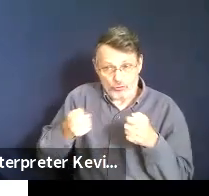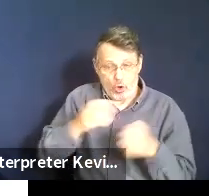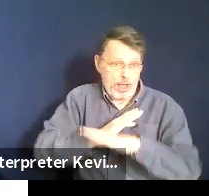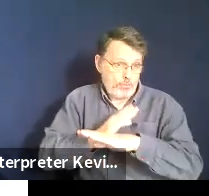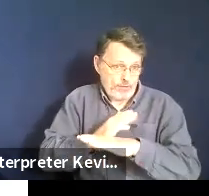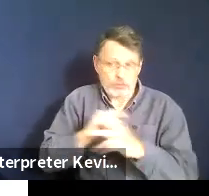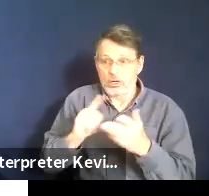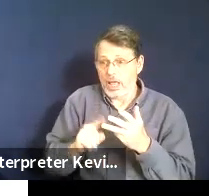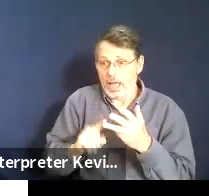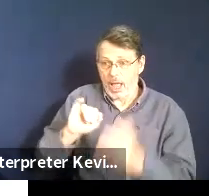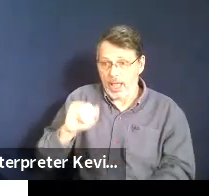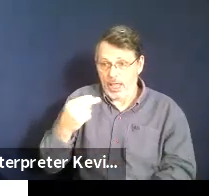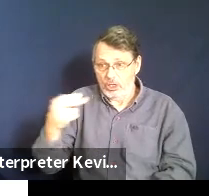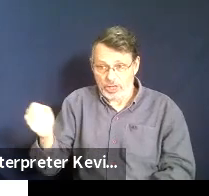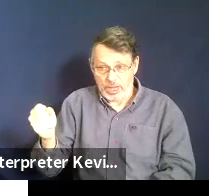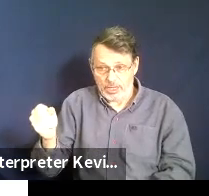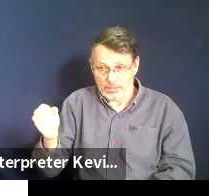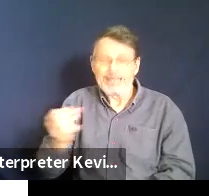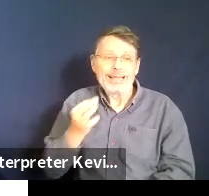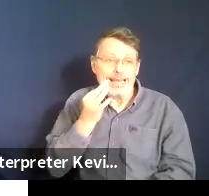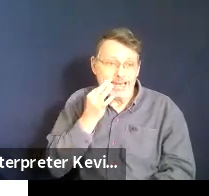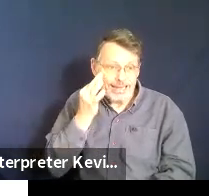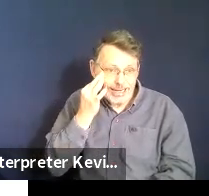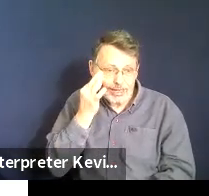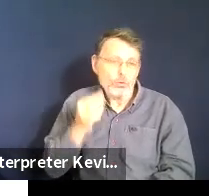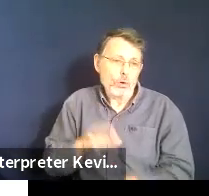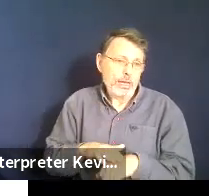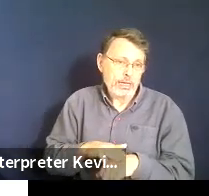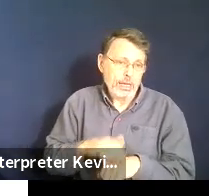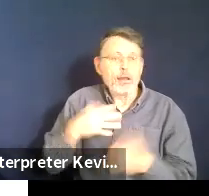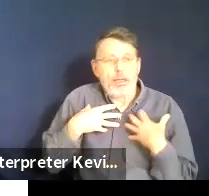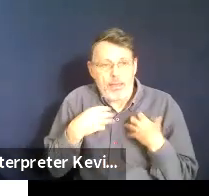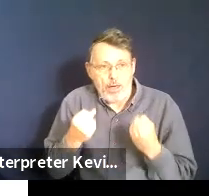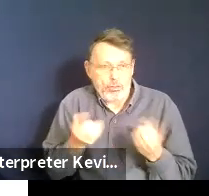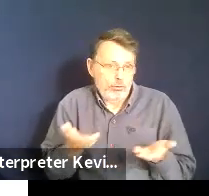and IHS, Indian Health Service.